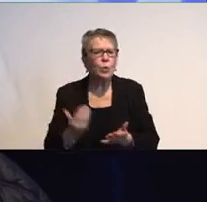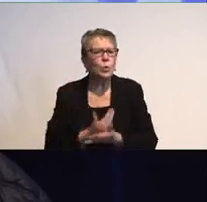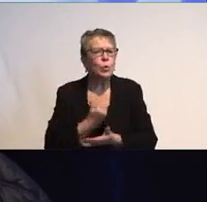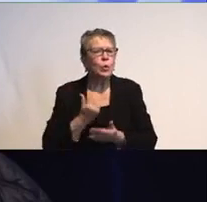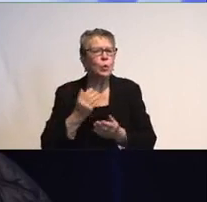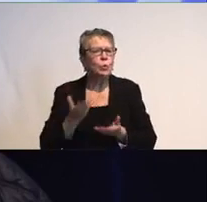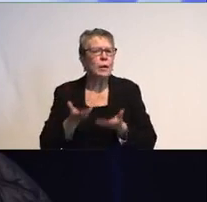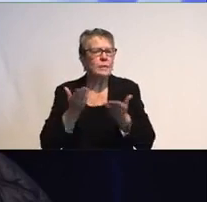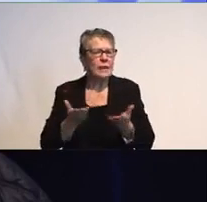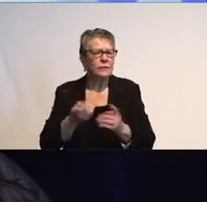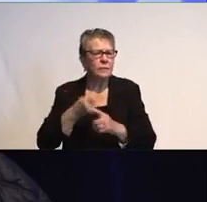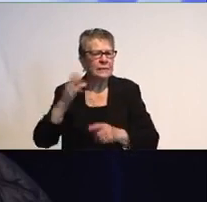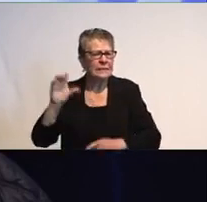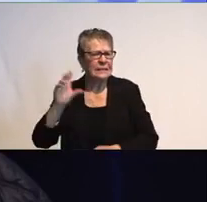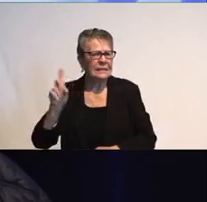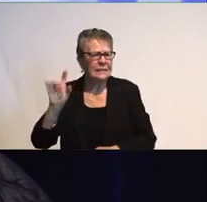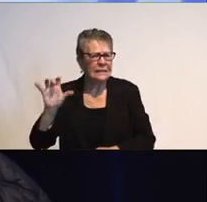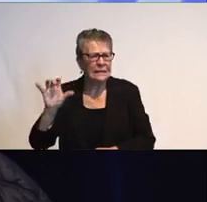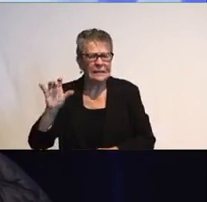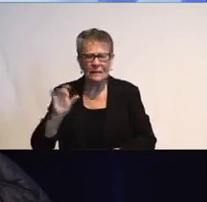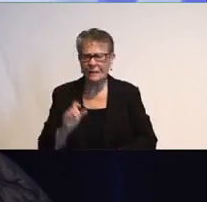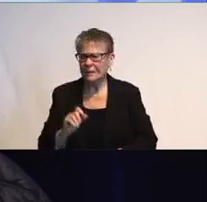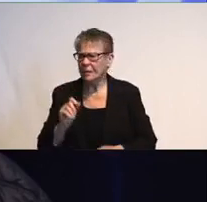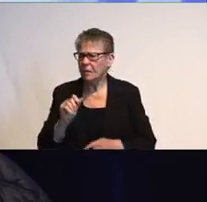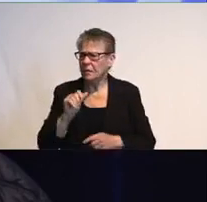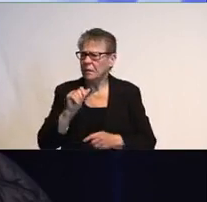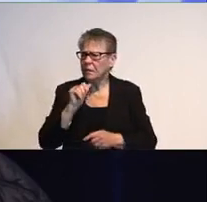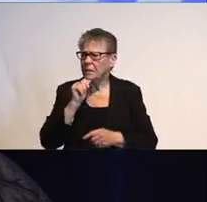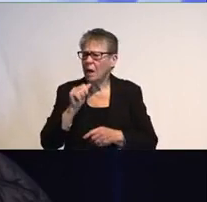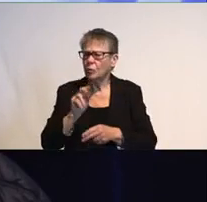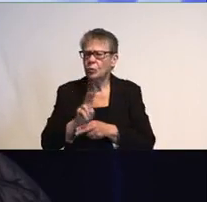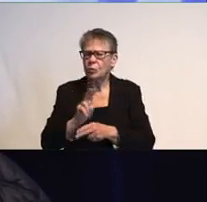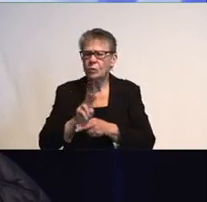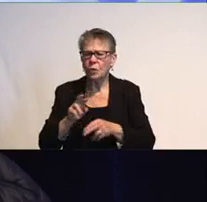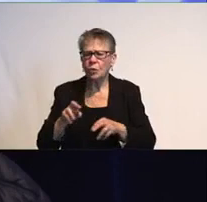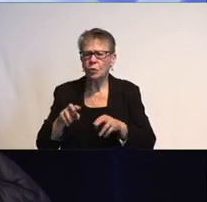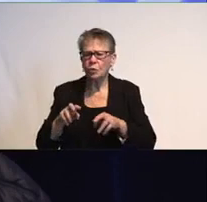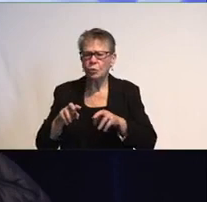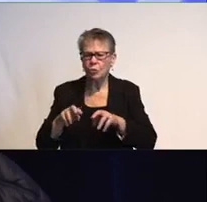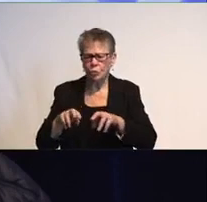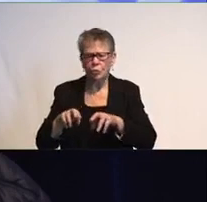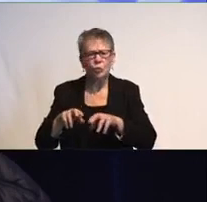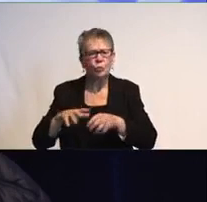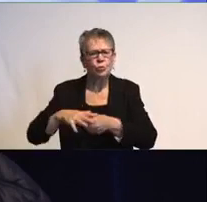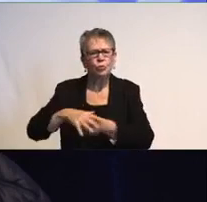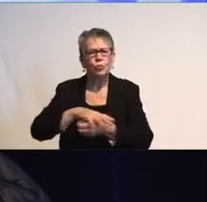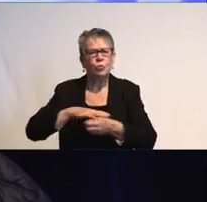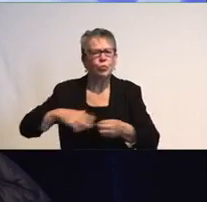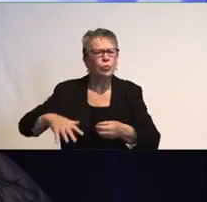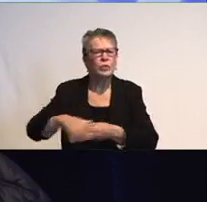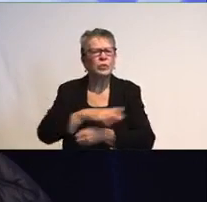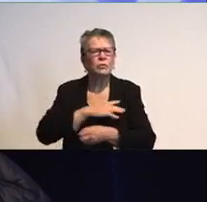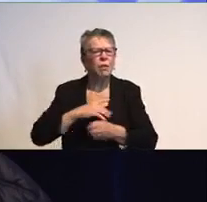the use of regional transmission risk levels to determine the quarantine timeframes.